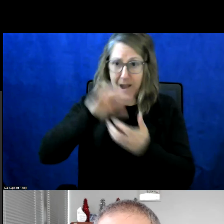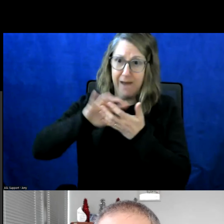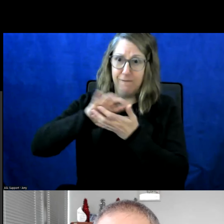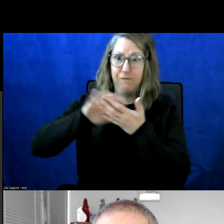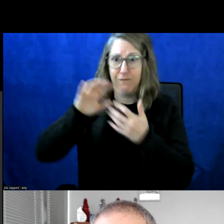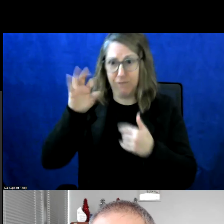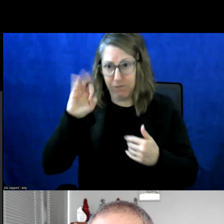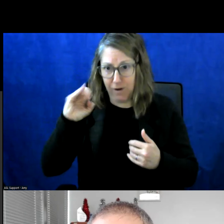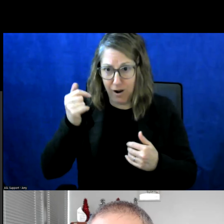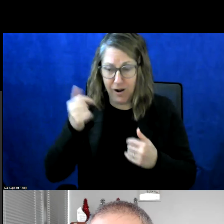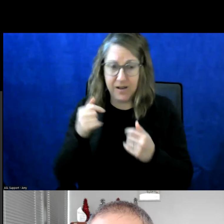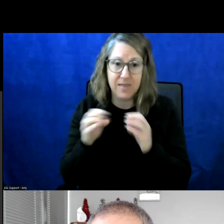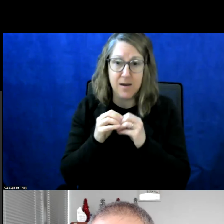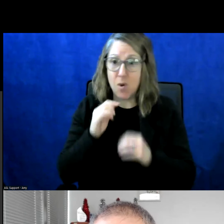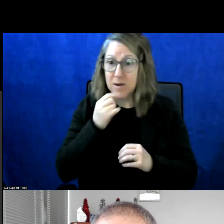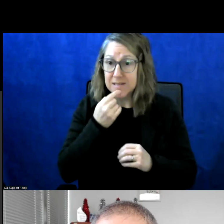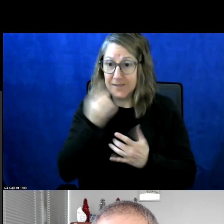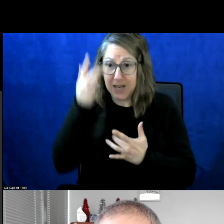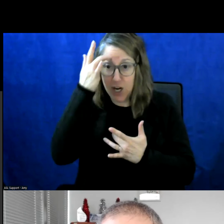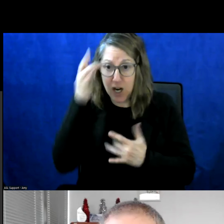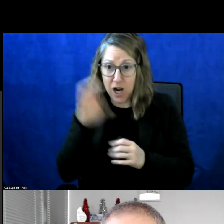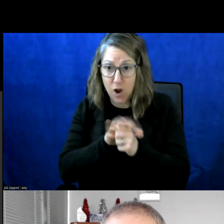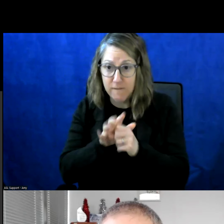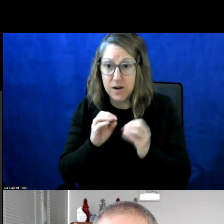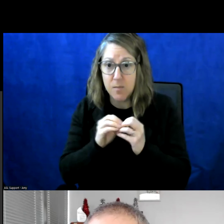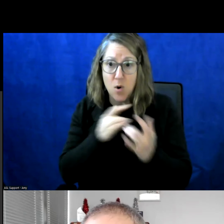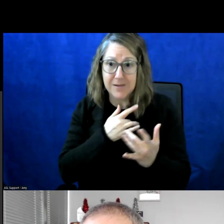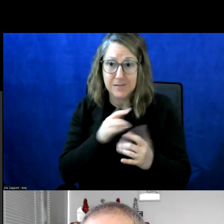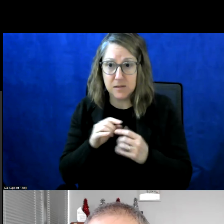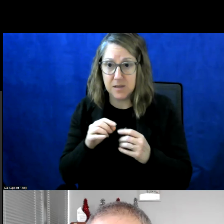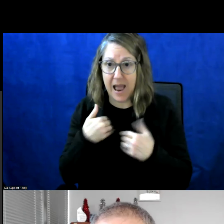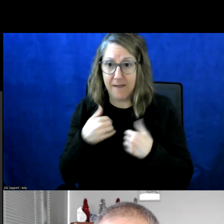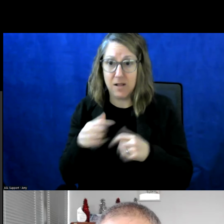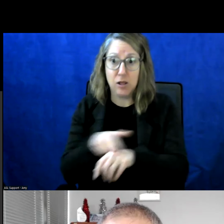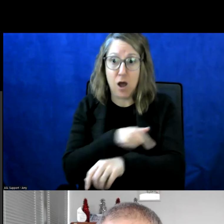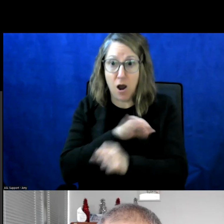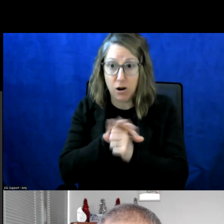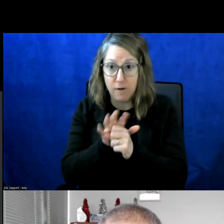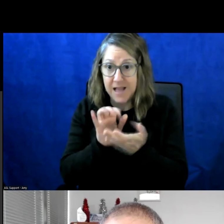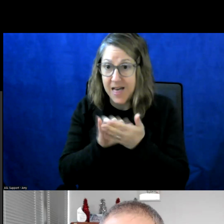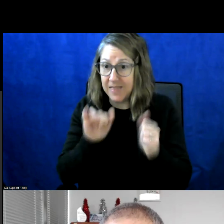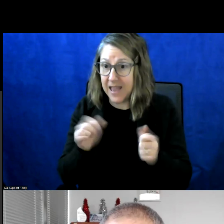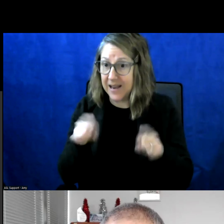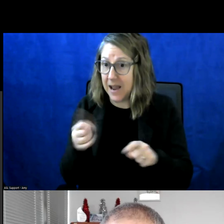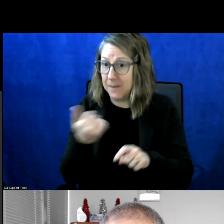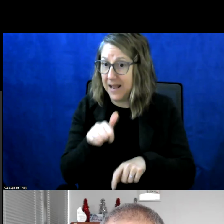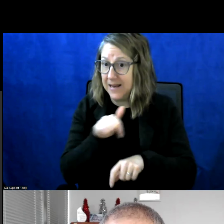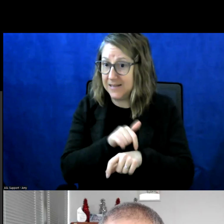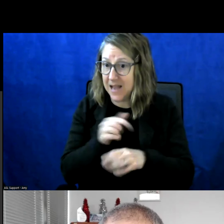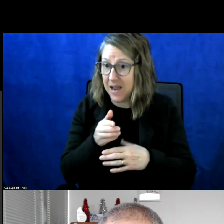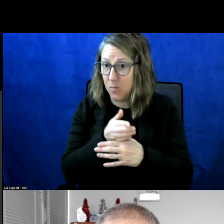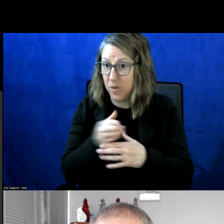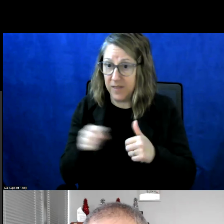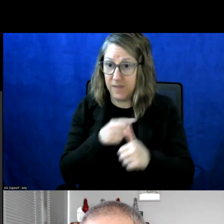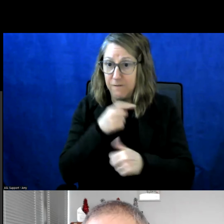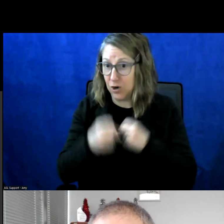more likely you are to develop long COVID. And long COVID can occur anywhere within the first year after having been